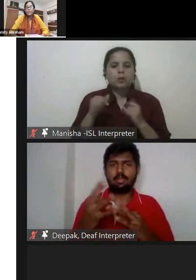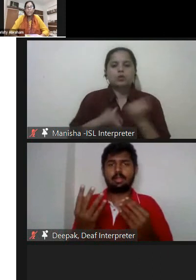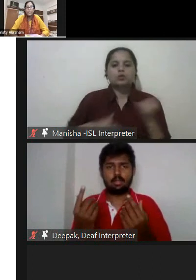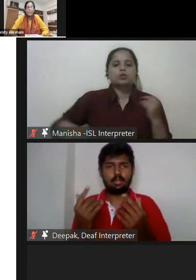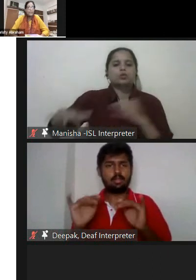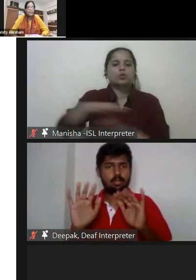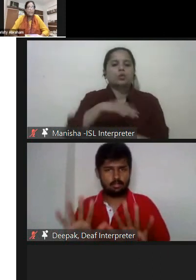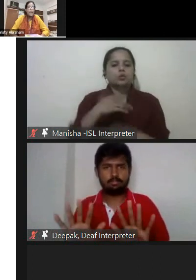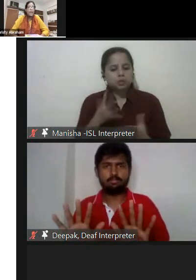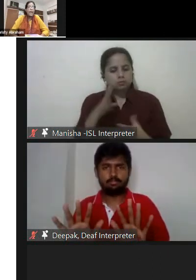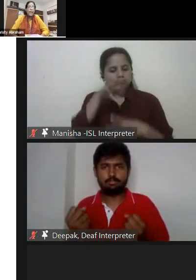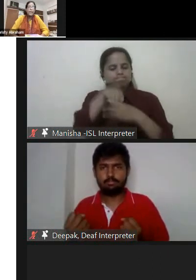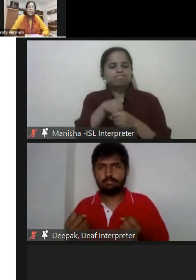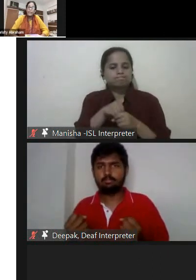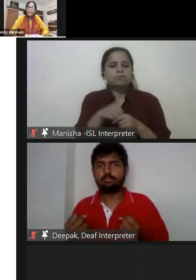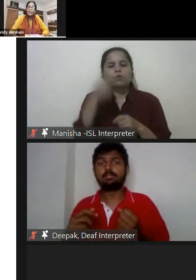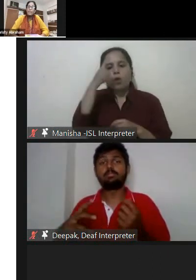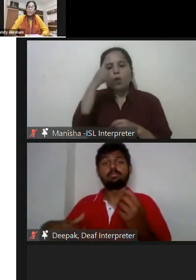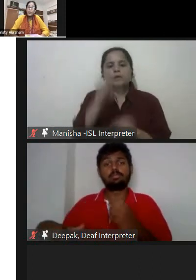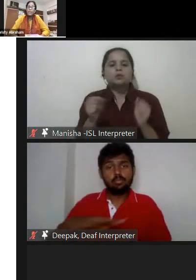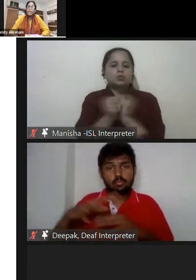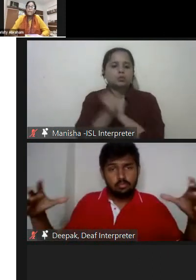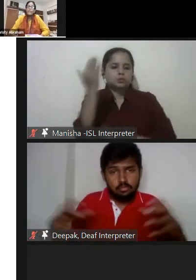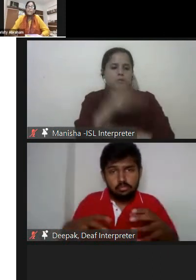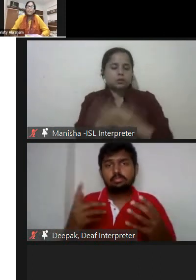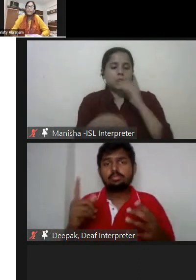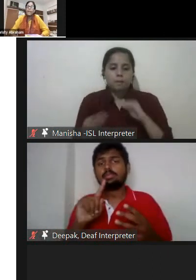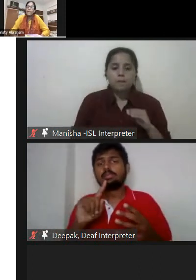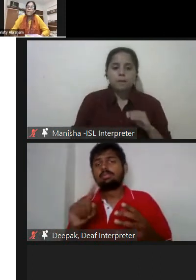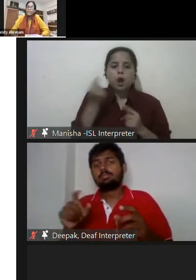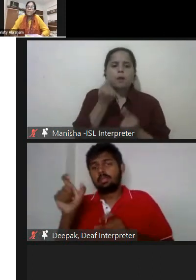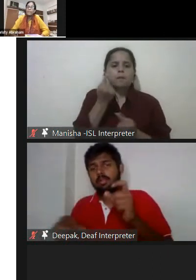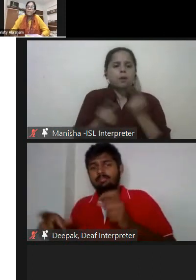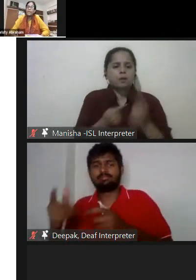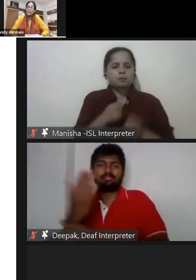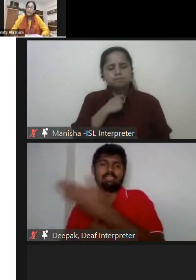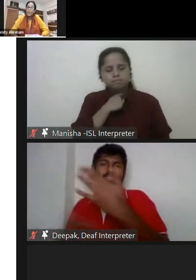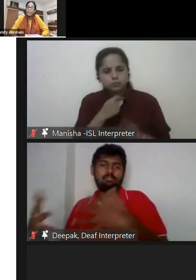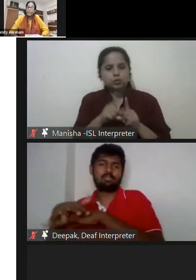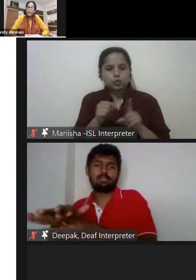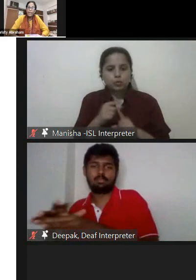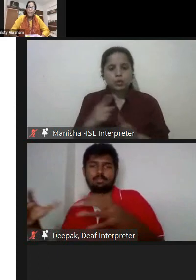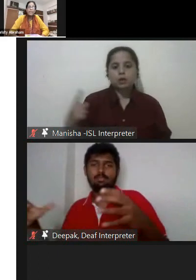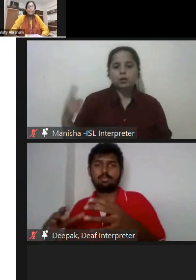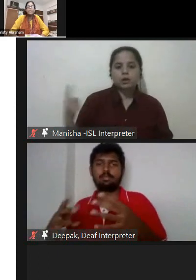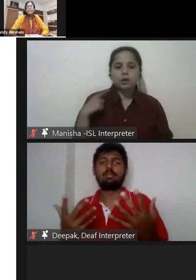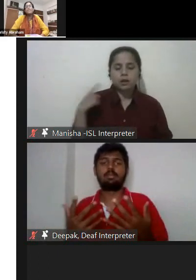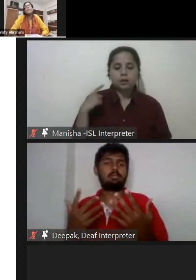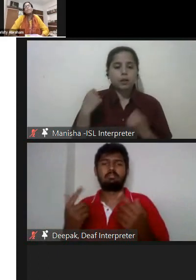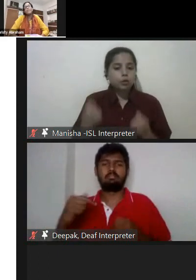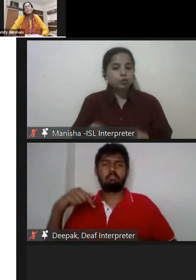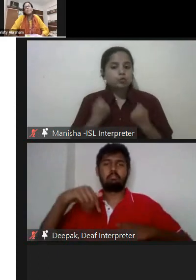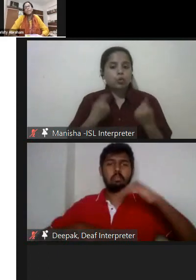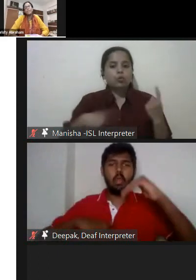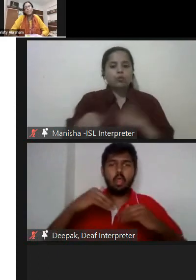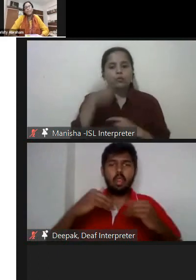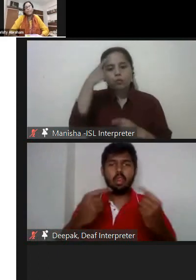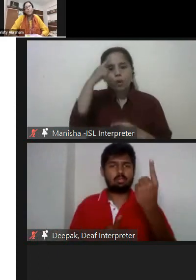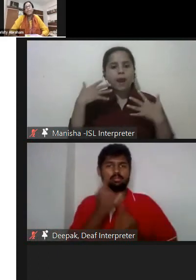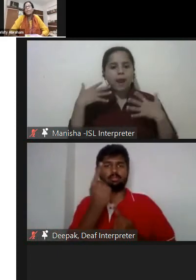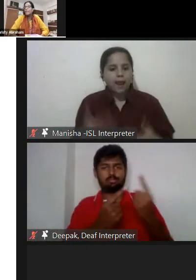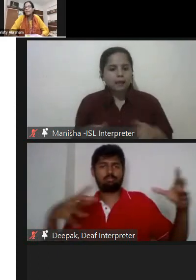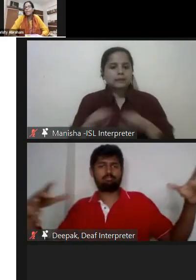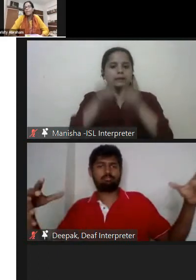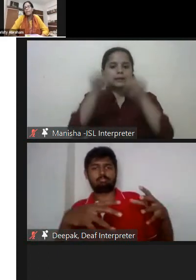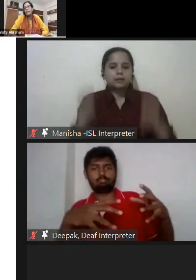with disabilities, and increase political commitment and leadership to strengthen health systems for persons with